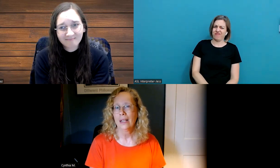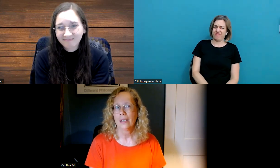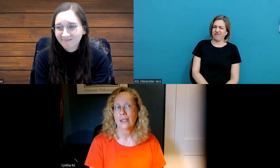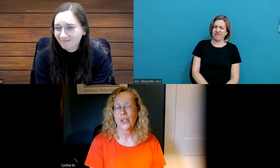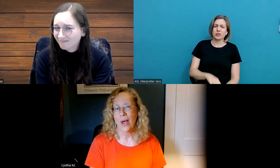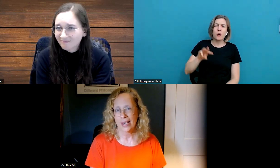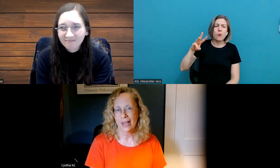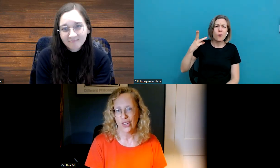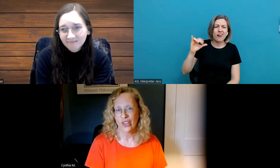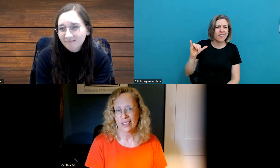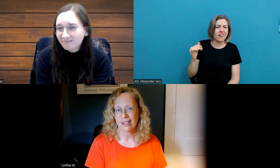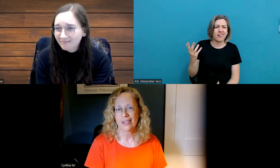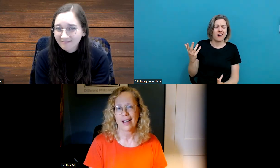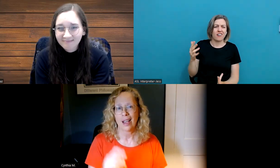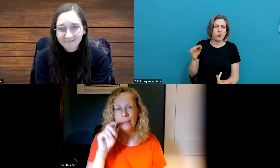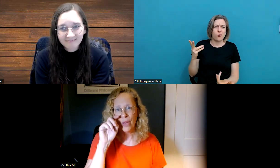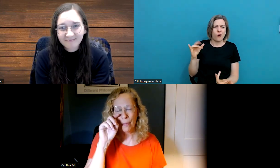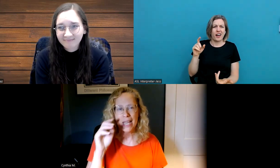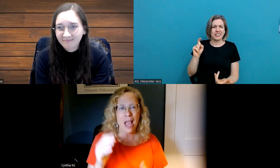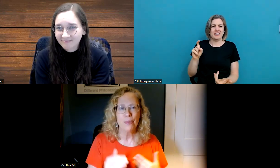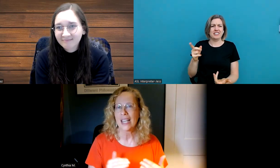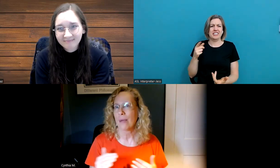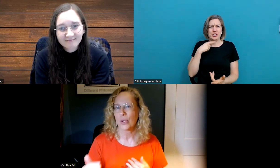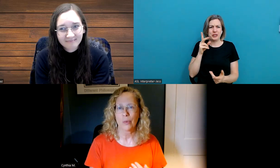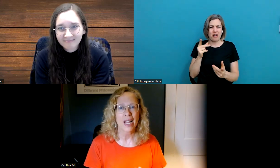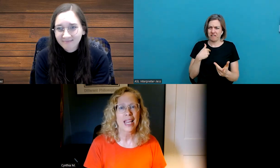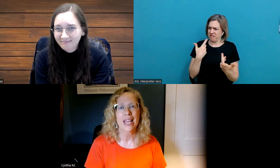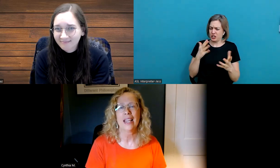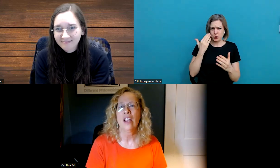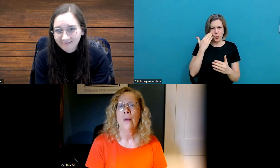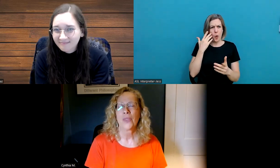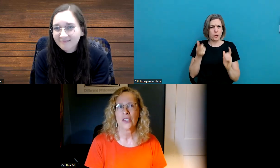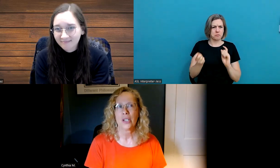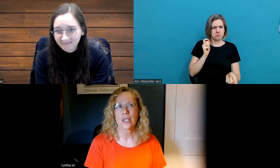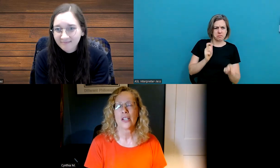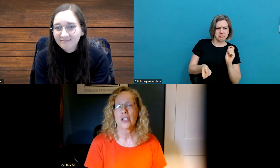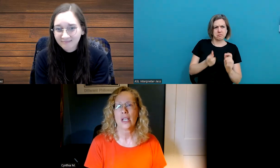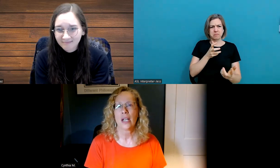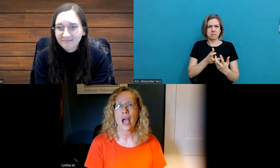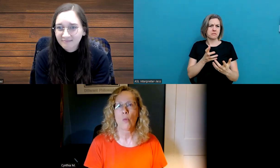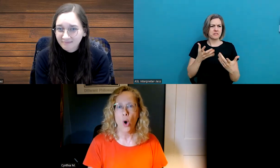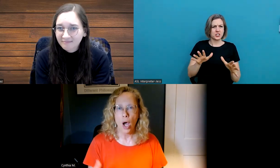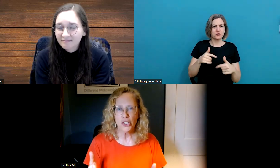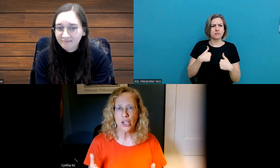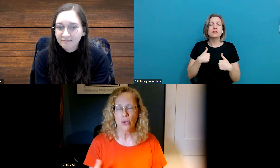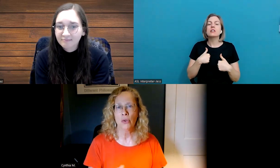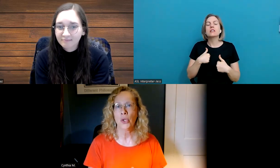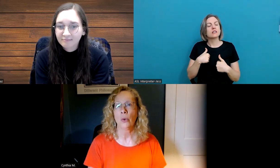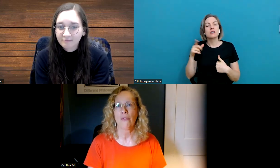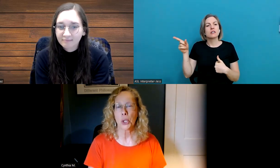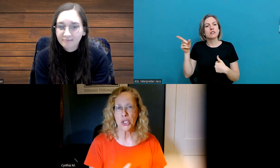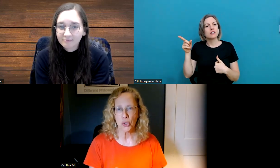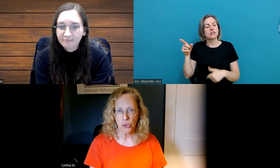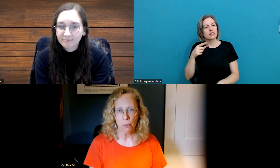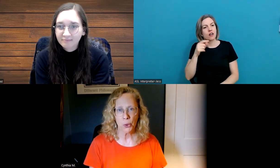why do I need a hearing dog? I'm adapting, I'm doing what I can. And she said, I'm watching you.